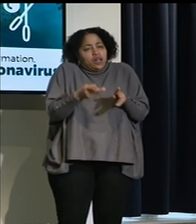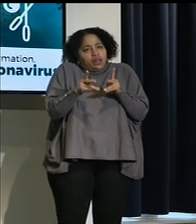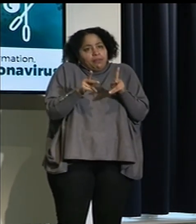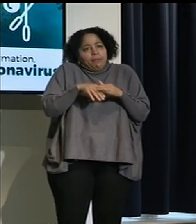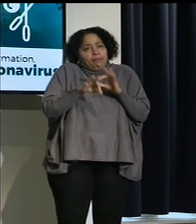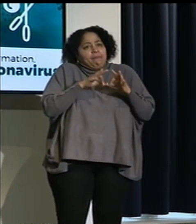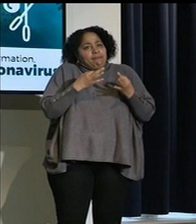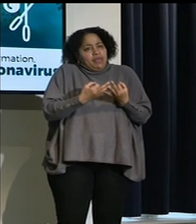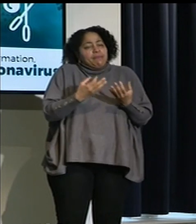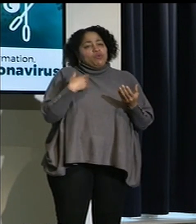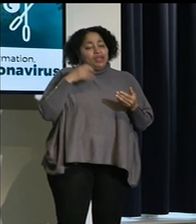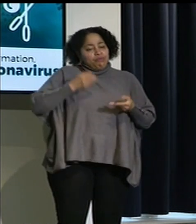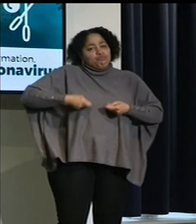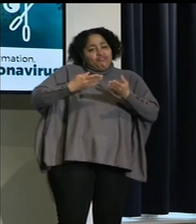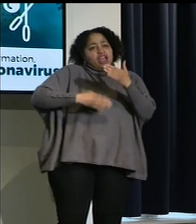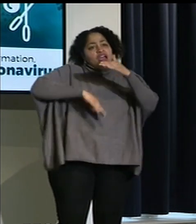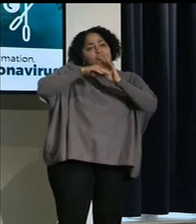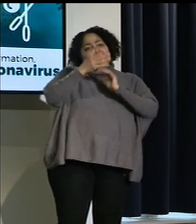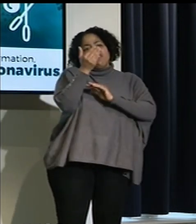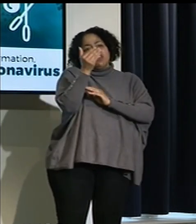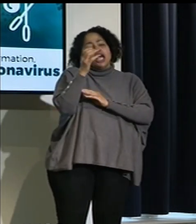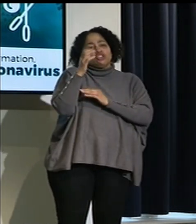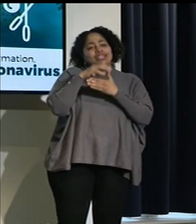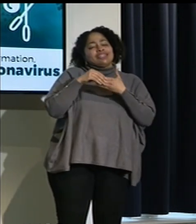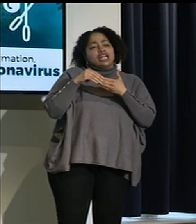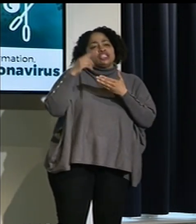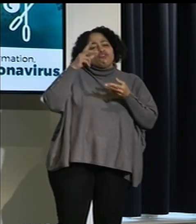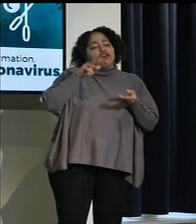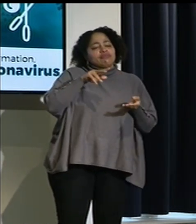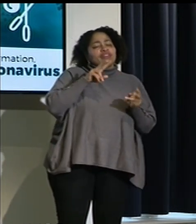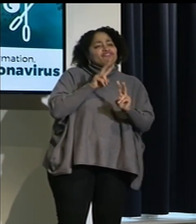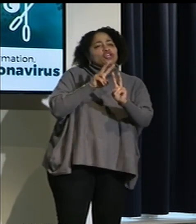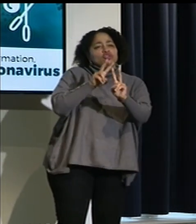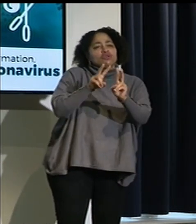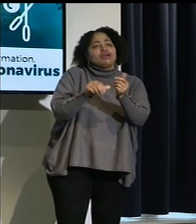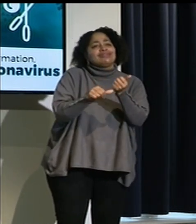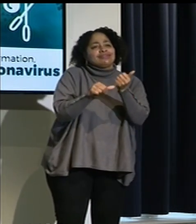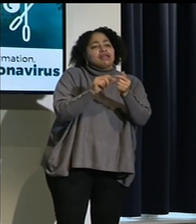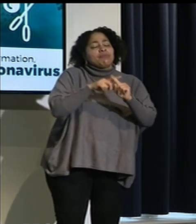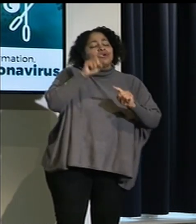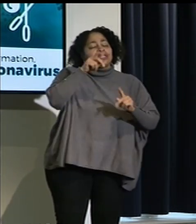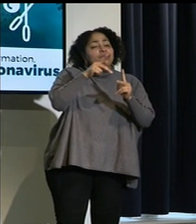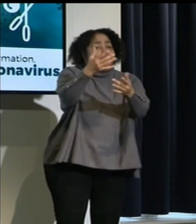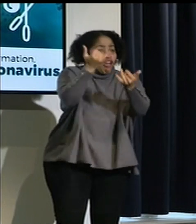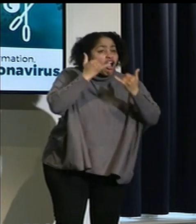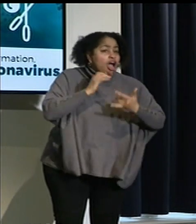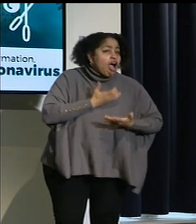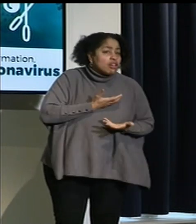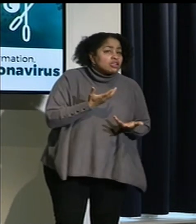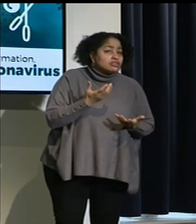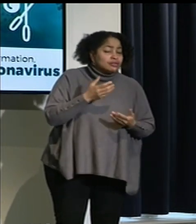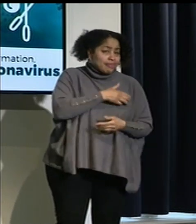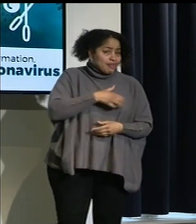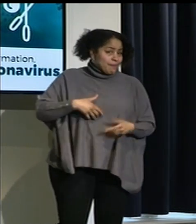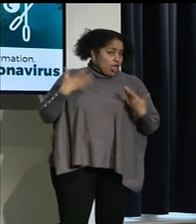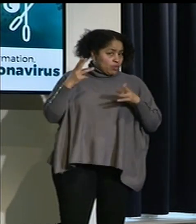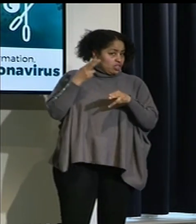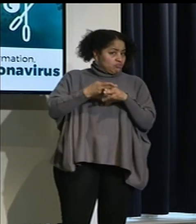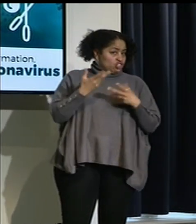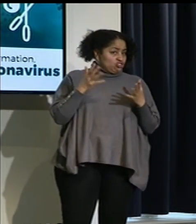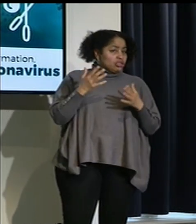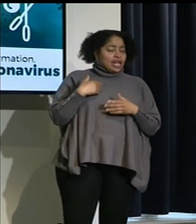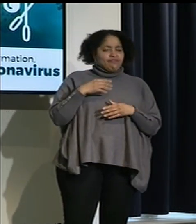up to $1,500 of funeral expense assistance, but we need people to call. As the mayor stated, there's